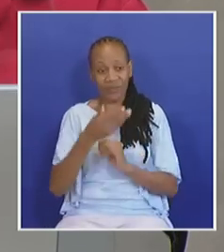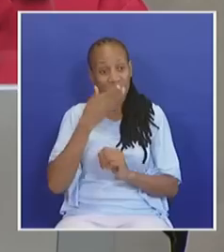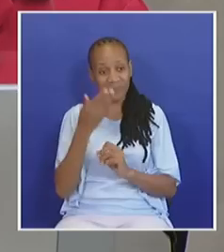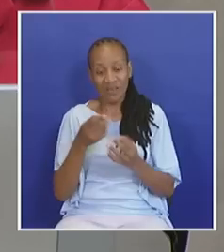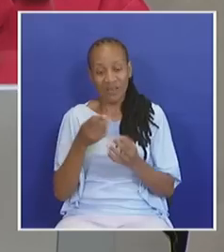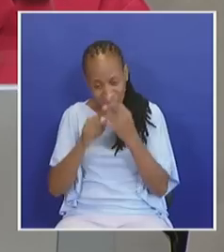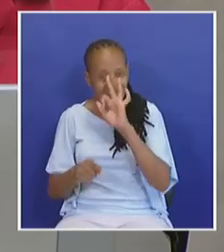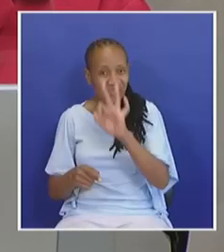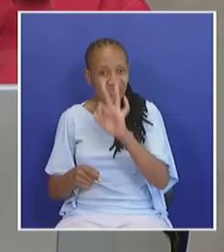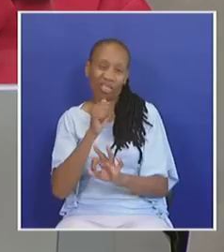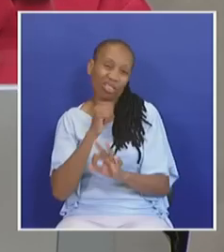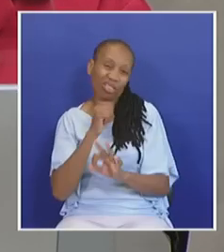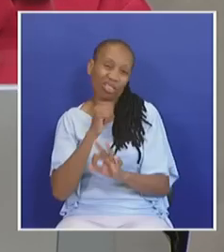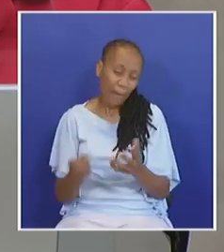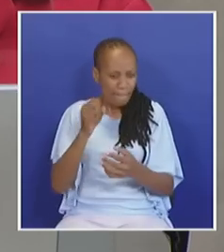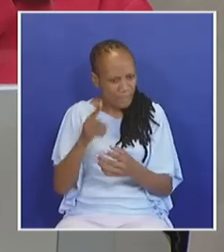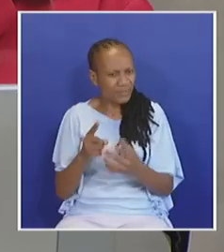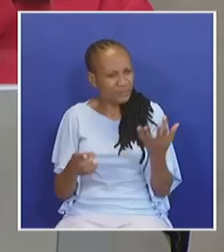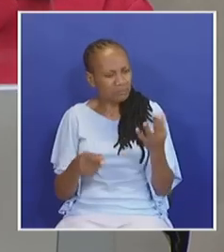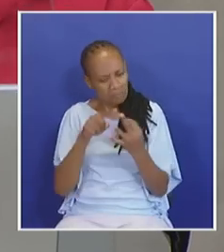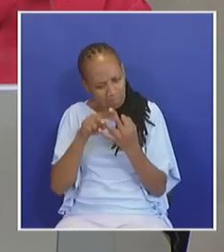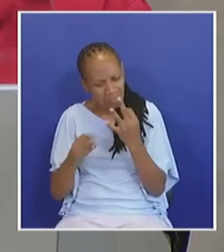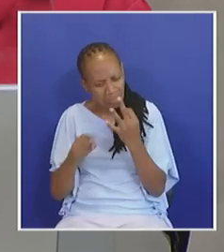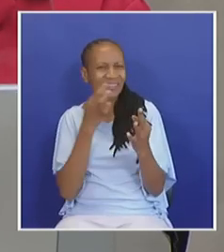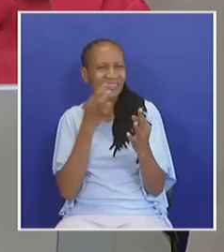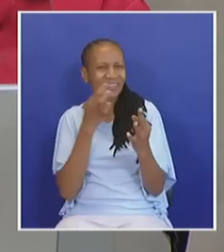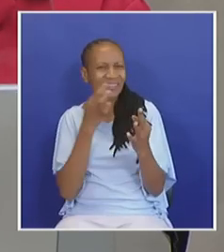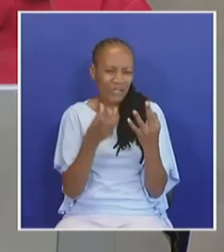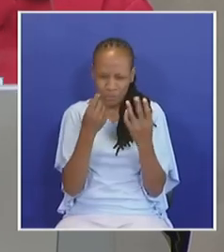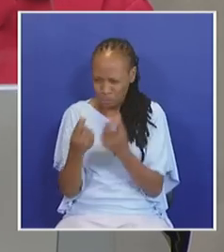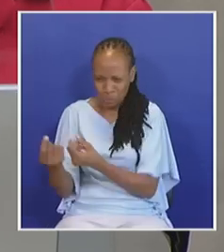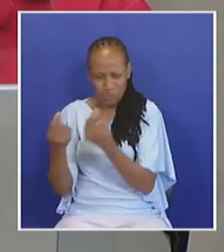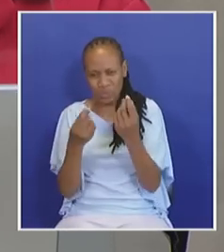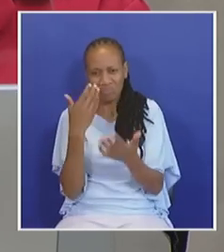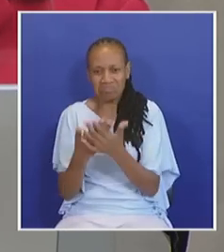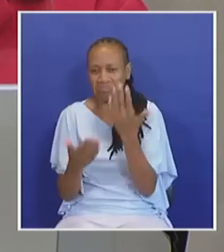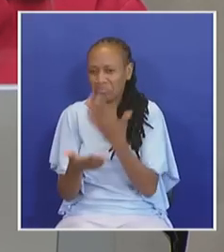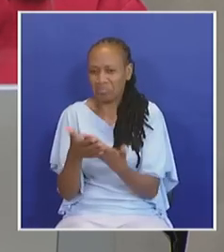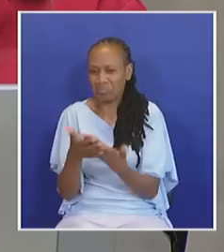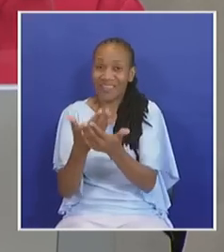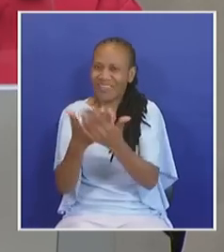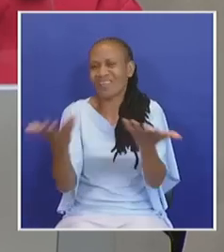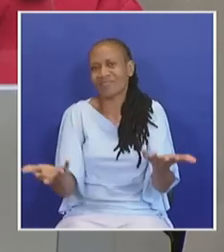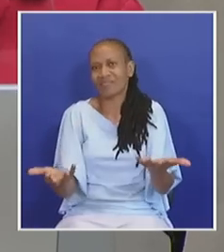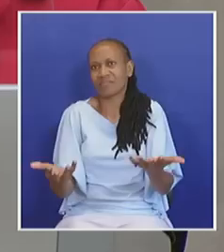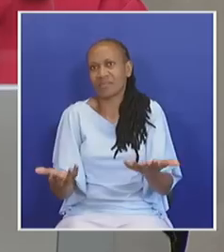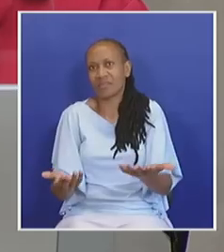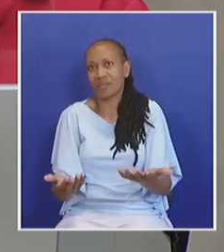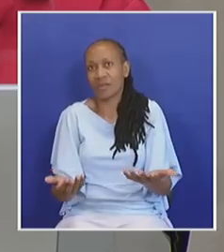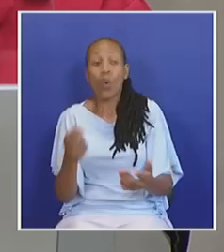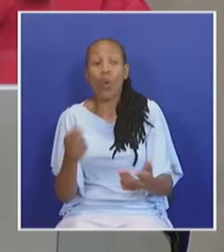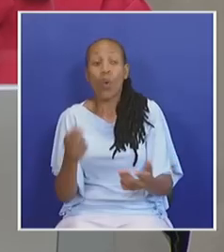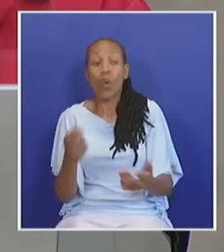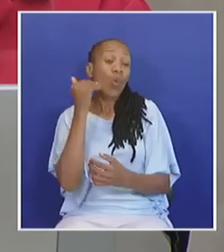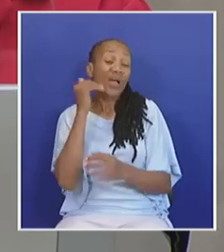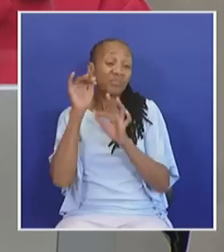that make it possible for all these despicable individuals to say and do what they say and do to black people. White people have the power